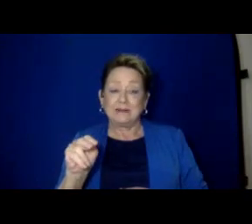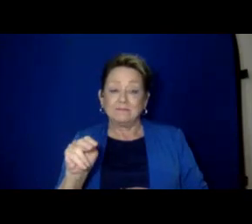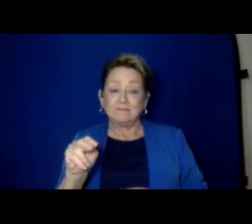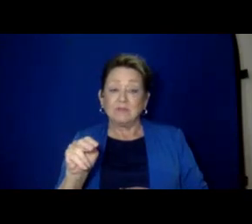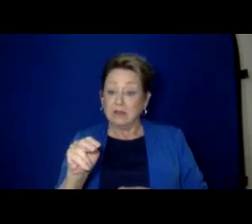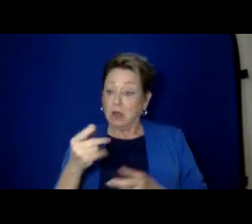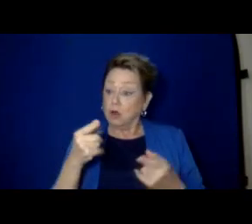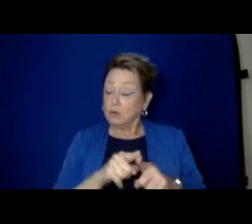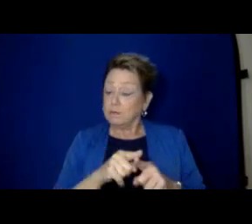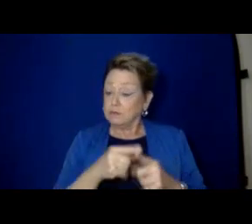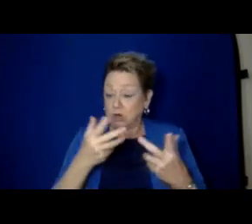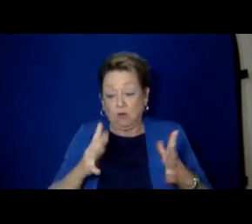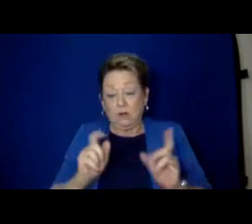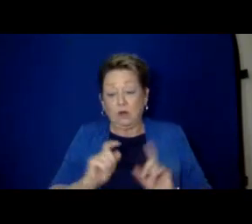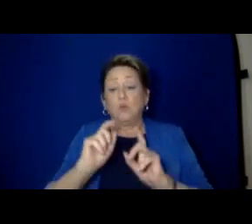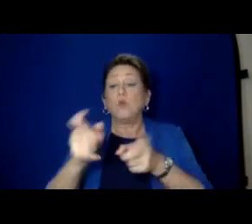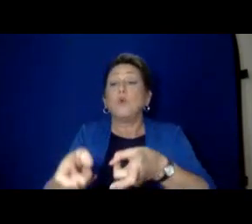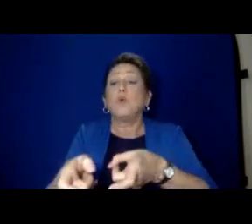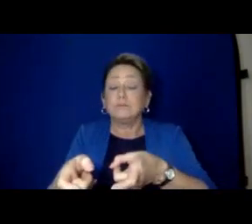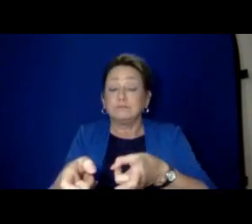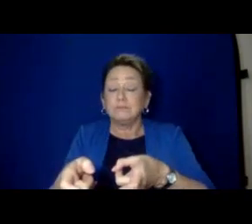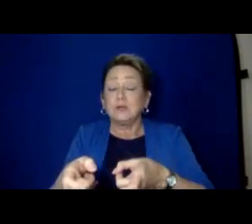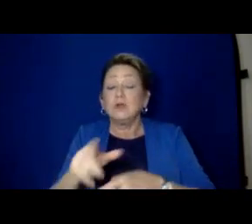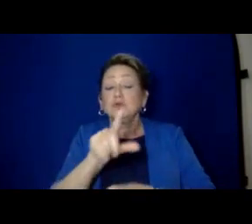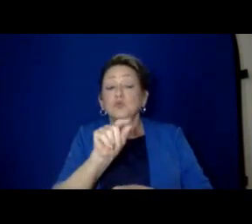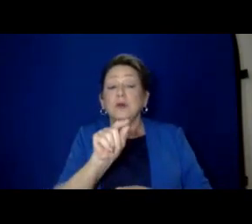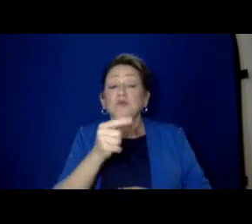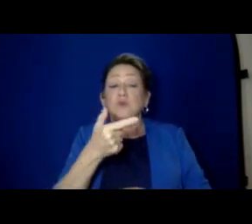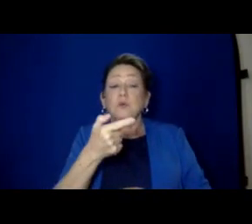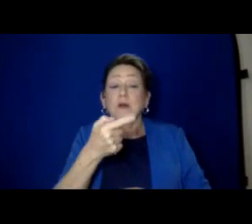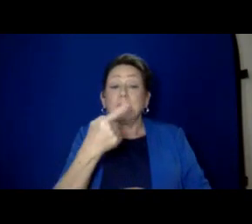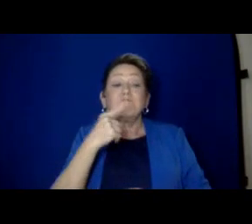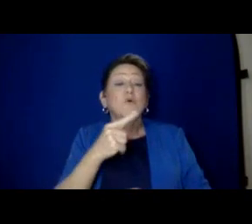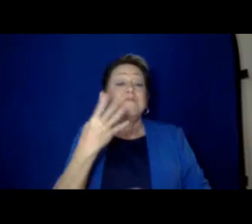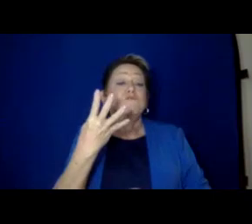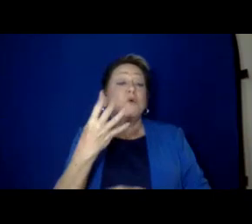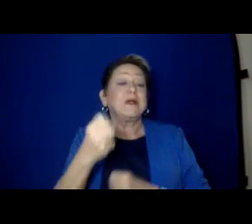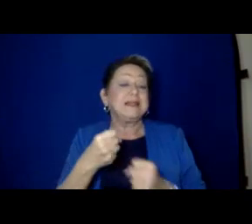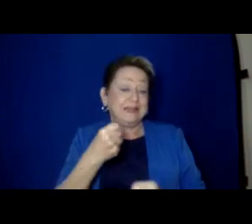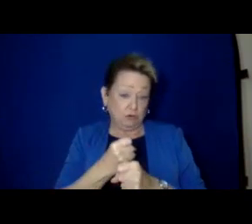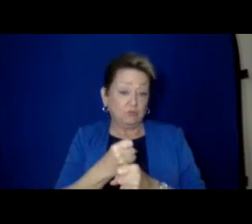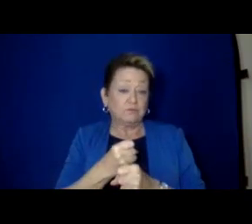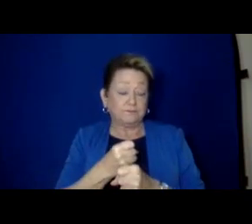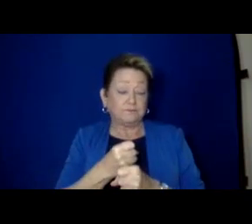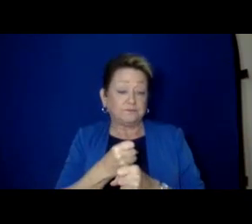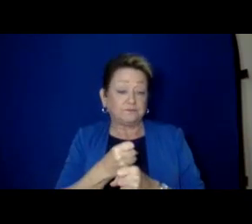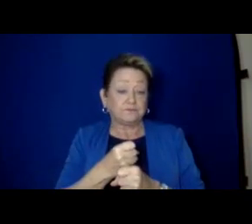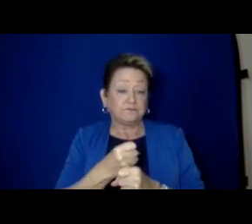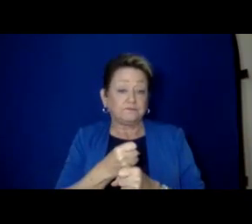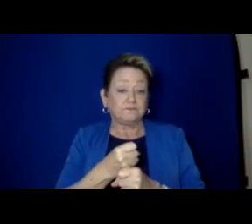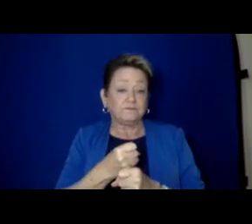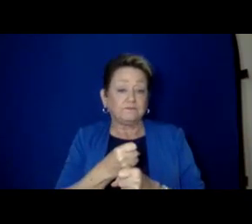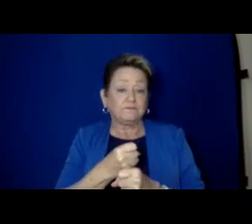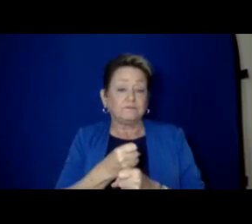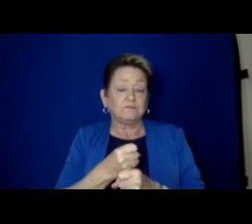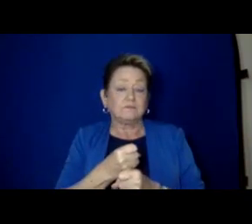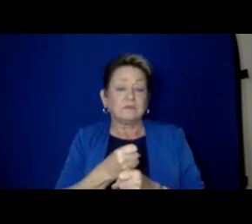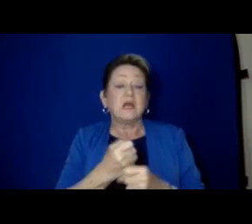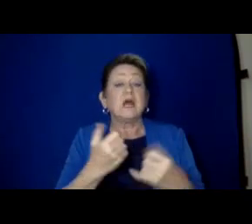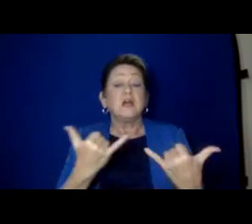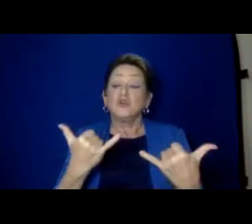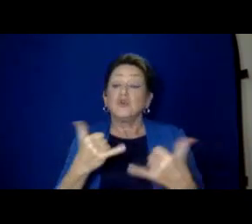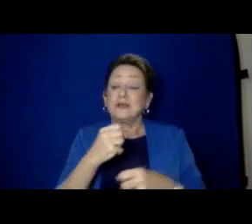in October of 2021. They were for a 4-year term. Their